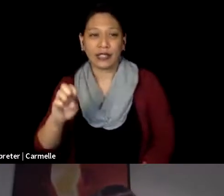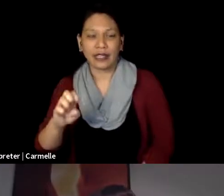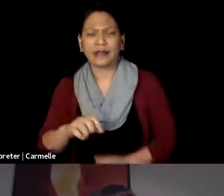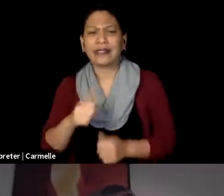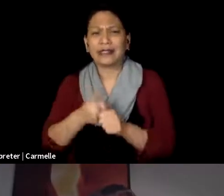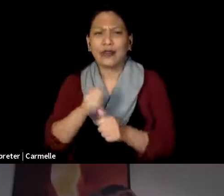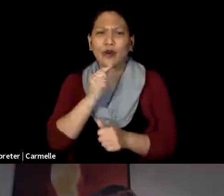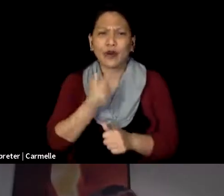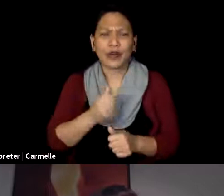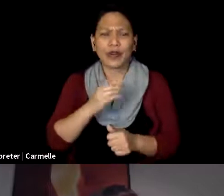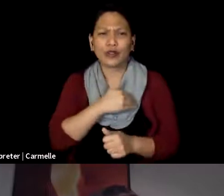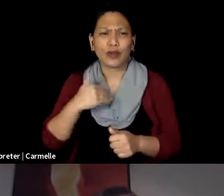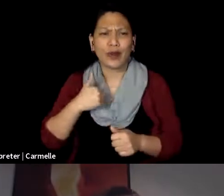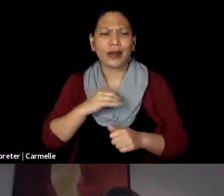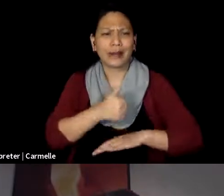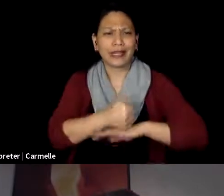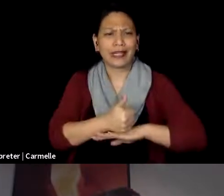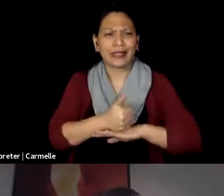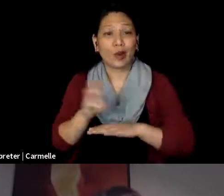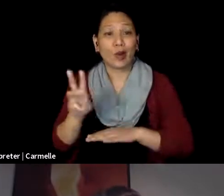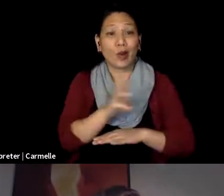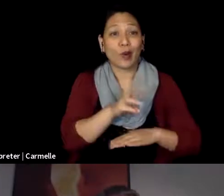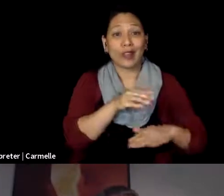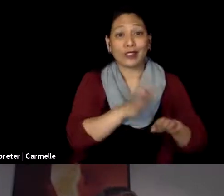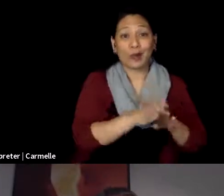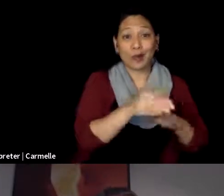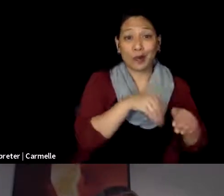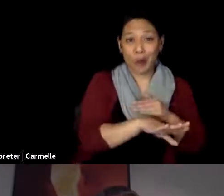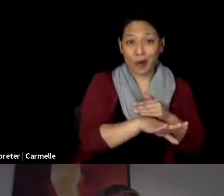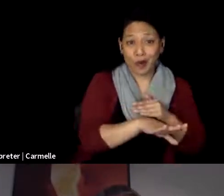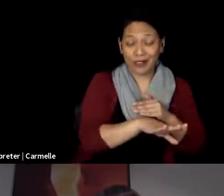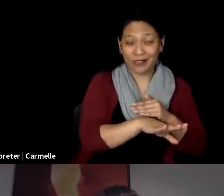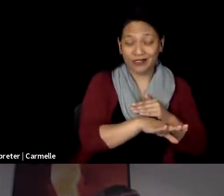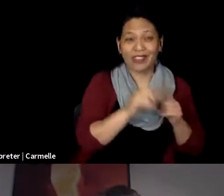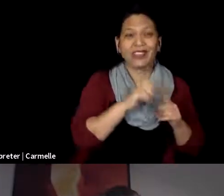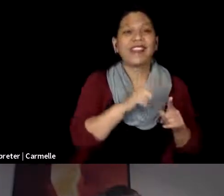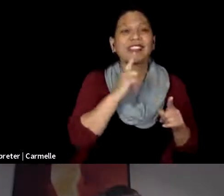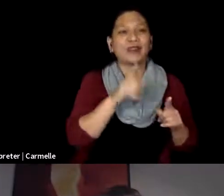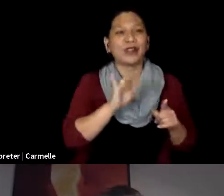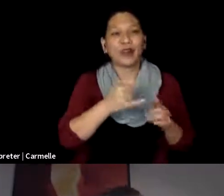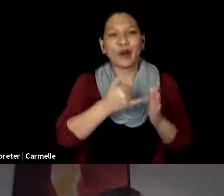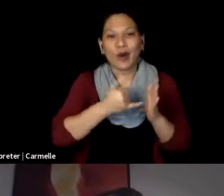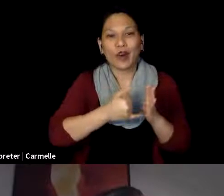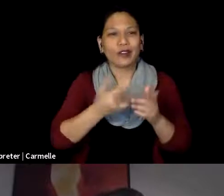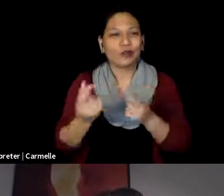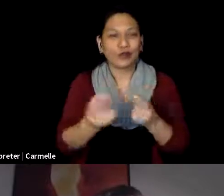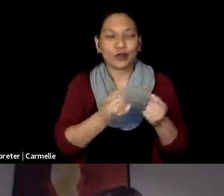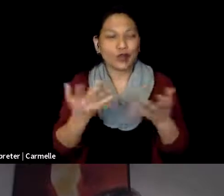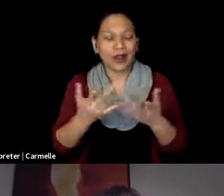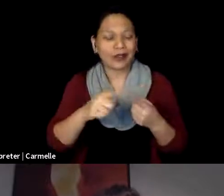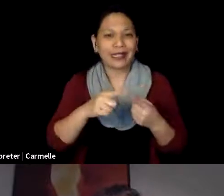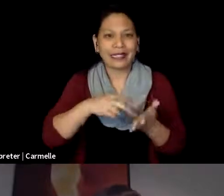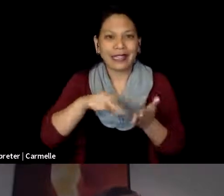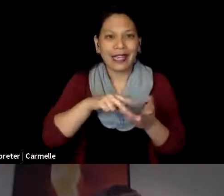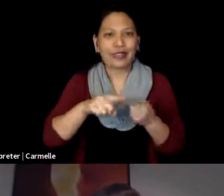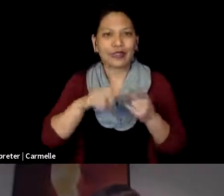queer Toronto-based, West Coast-born, award-winning interdisciplinary artist whose practice spans across dance,